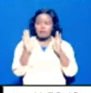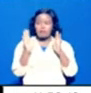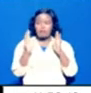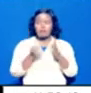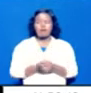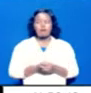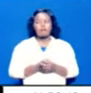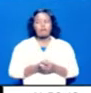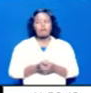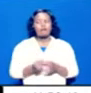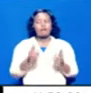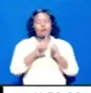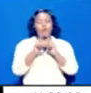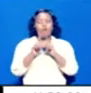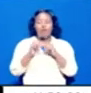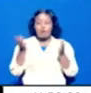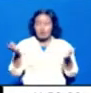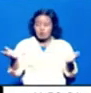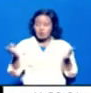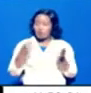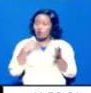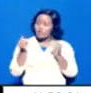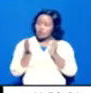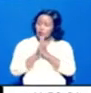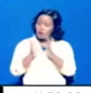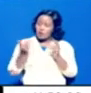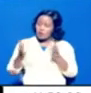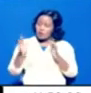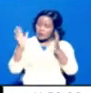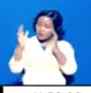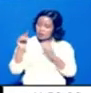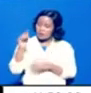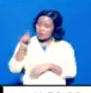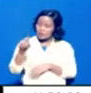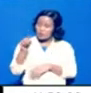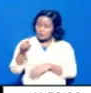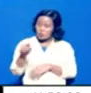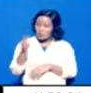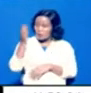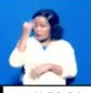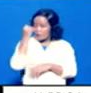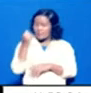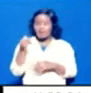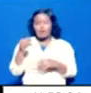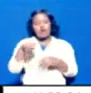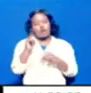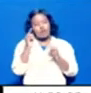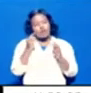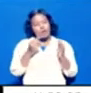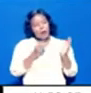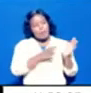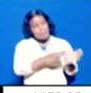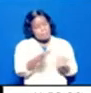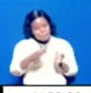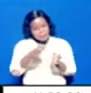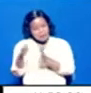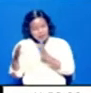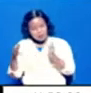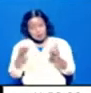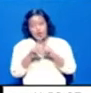Secondly, I would like to congratulate you for what you are about to do, which is to launch